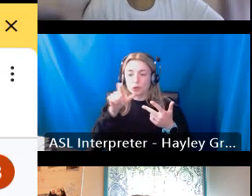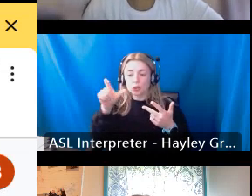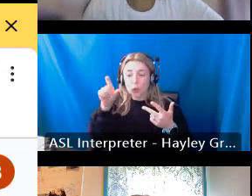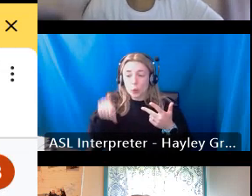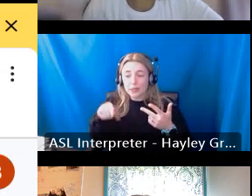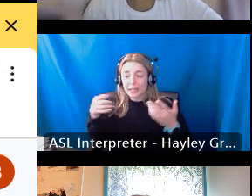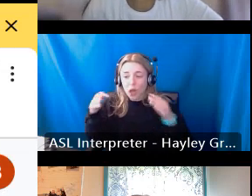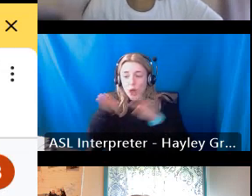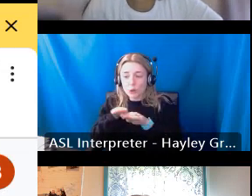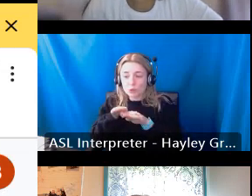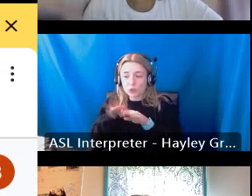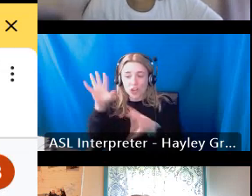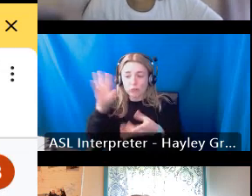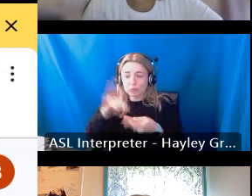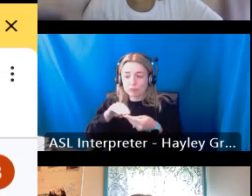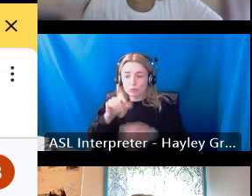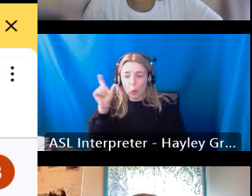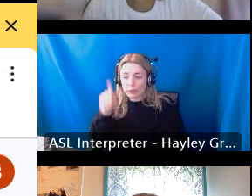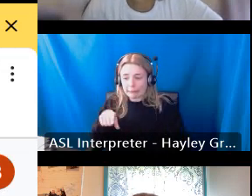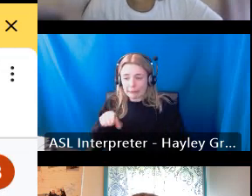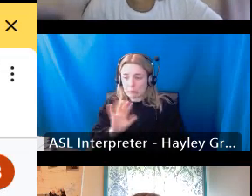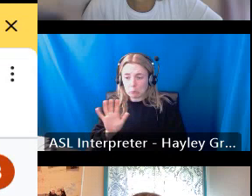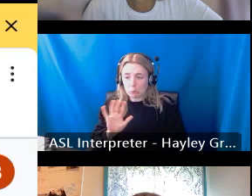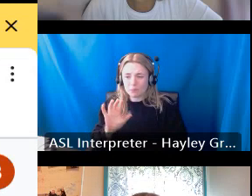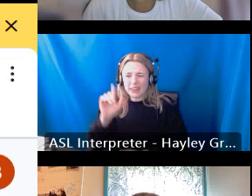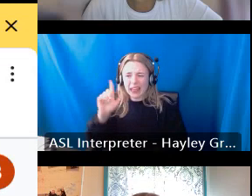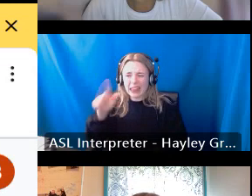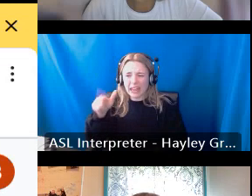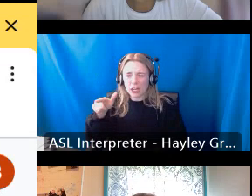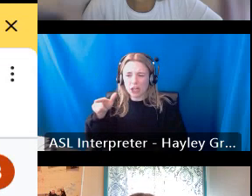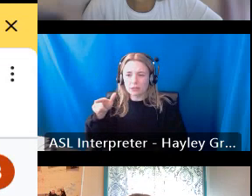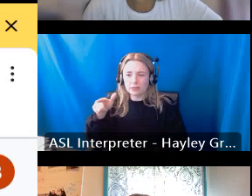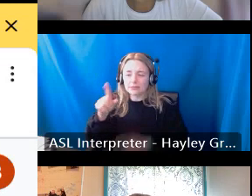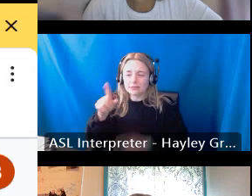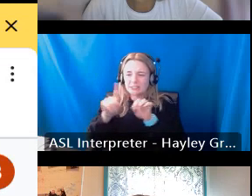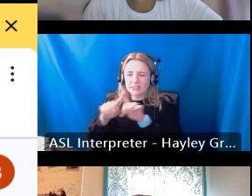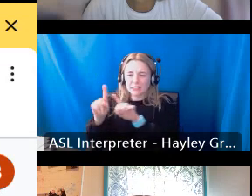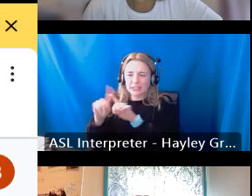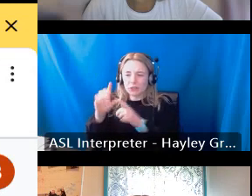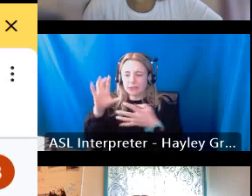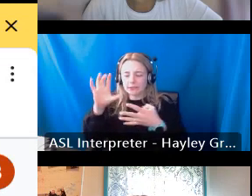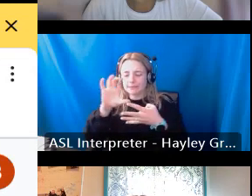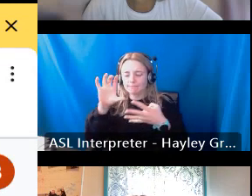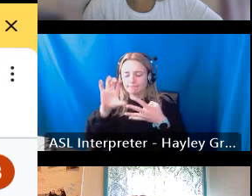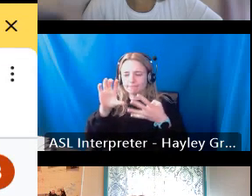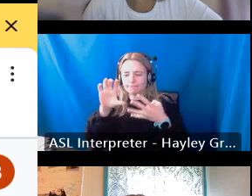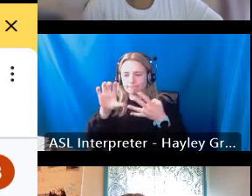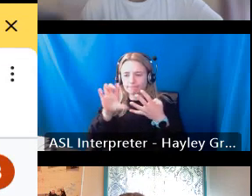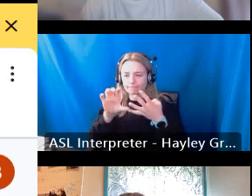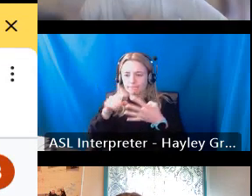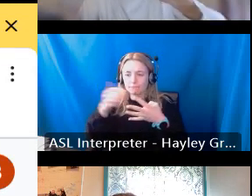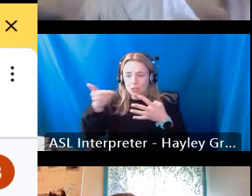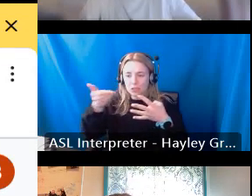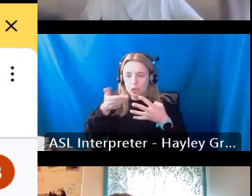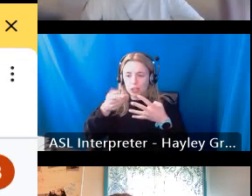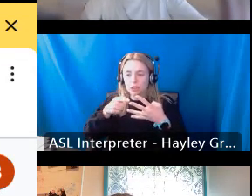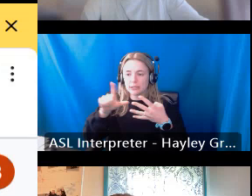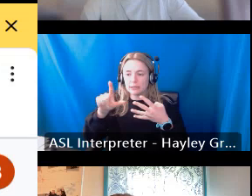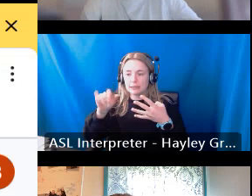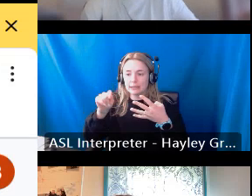going to write that later, right? That's a separate section in your paper. So it's your introduction, your lit review,